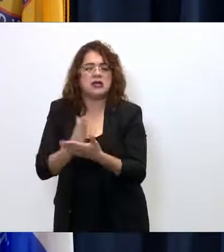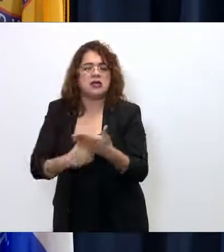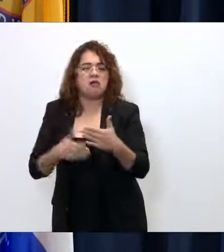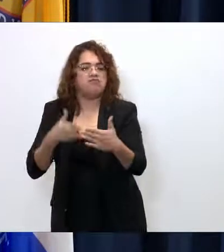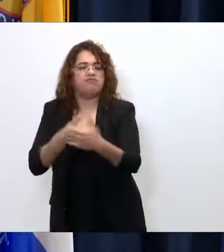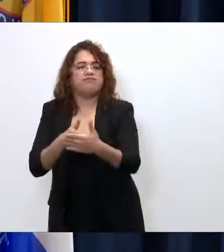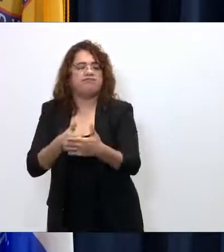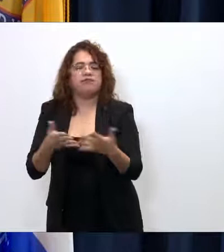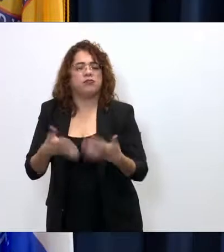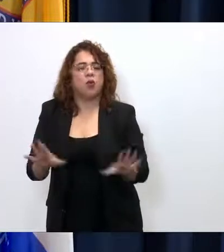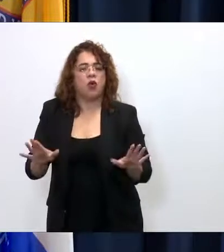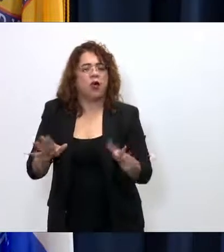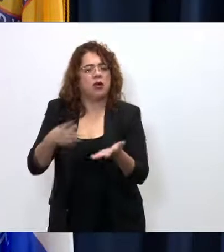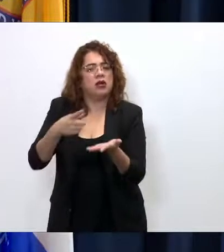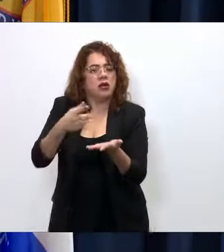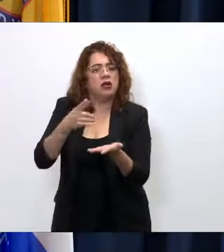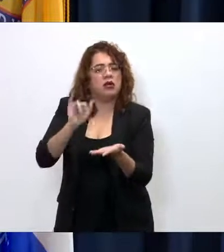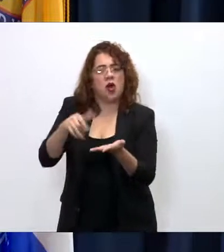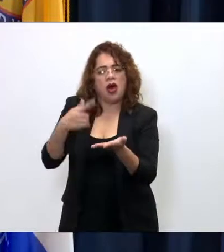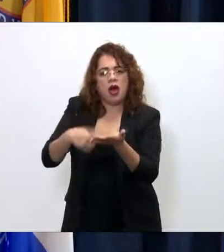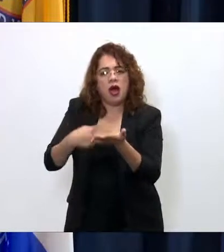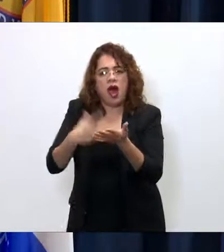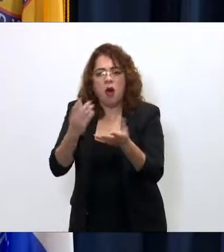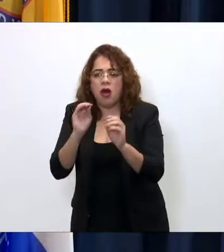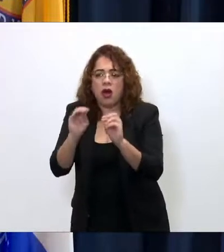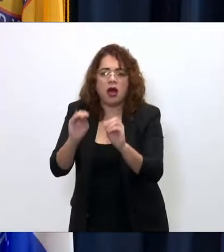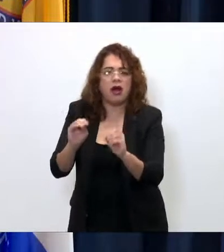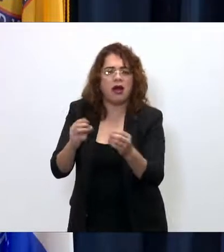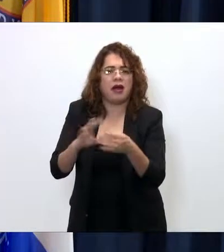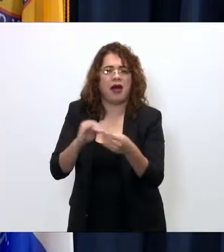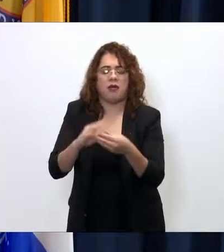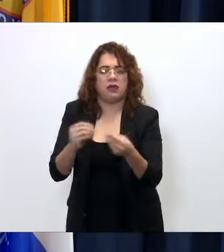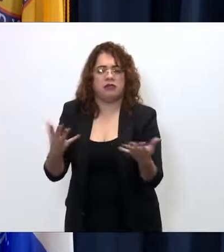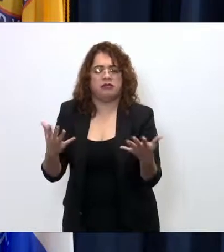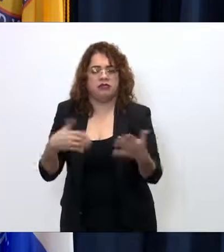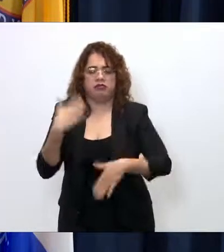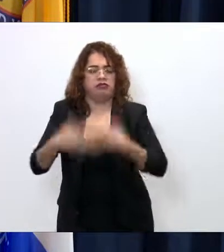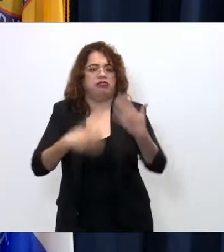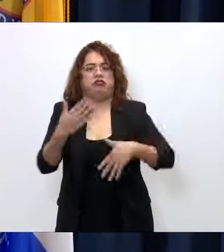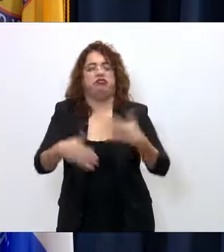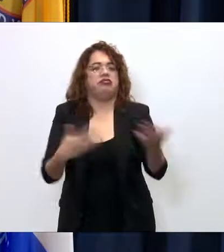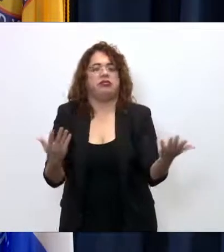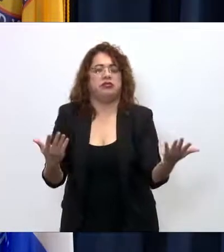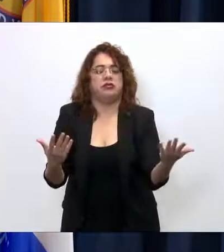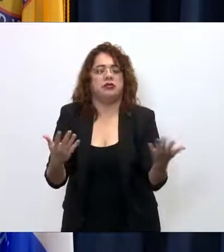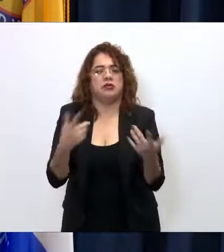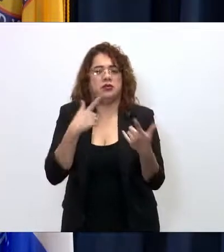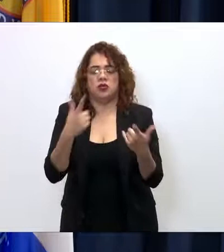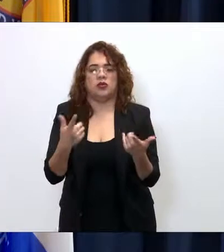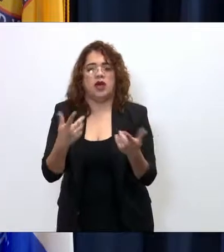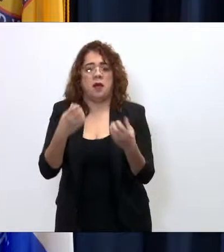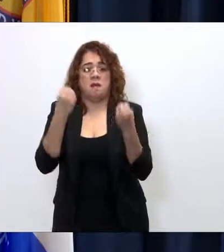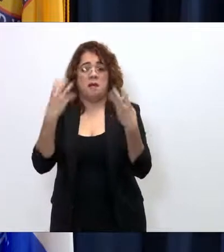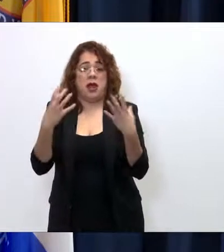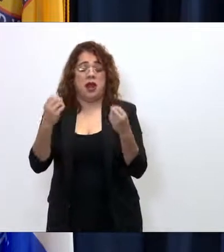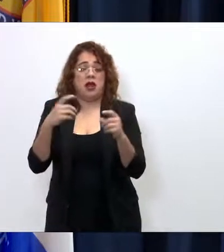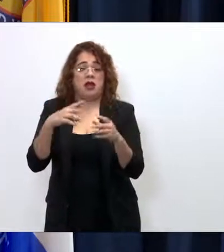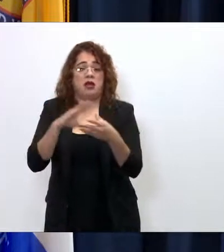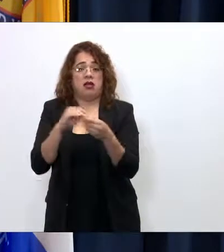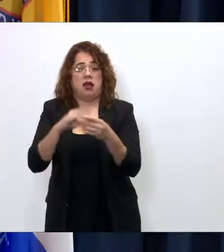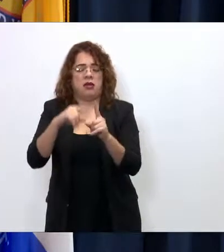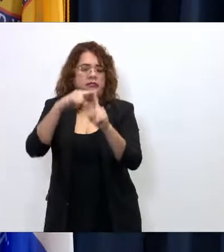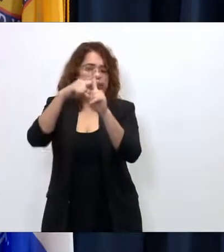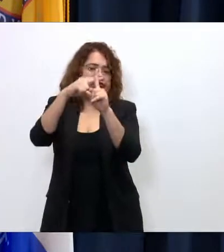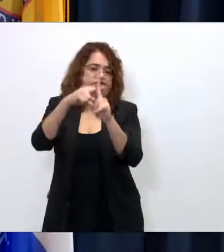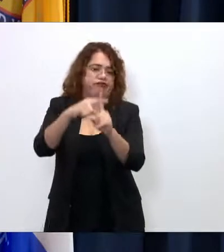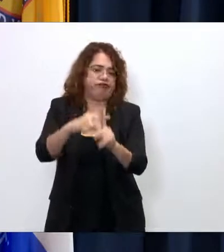the shelter, who weren't able to comment on it. So what ended up happening was that the comments were overwhelmingly positive that night.